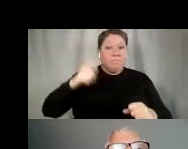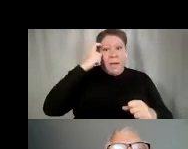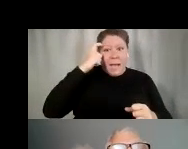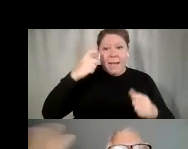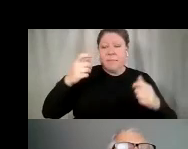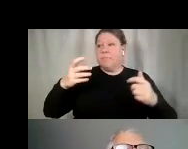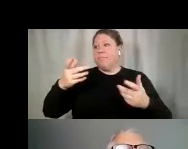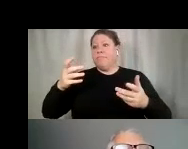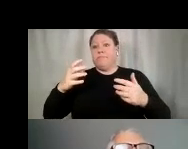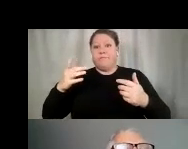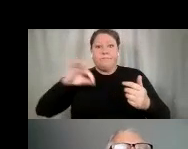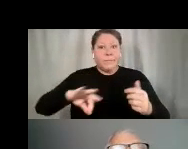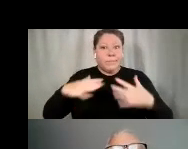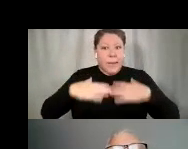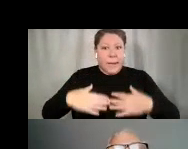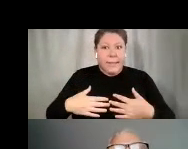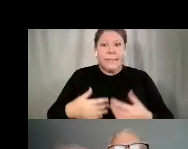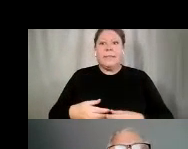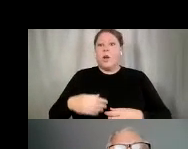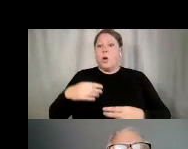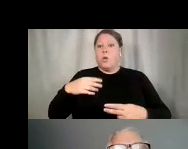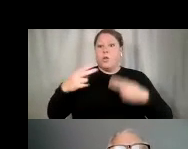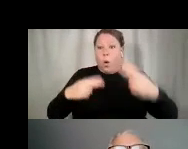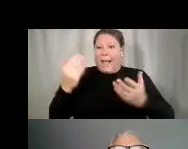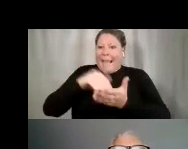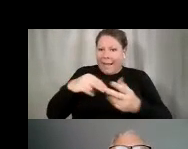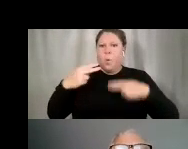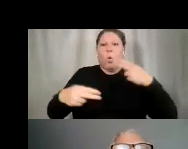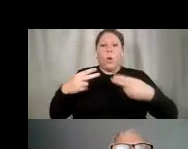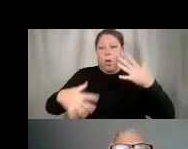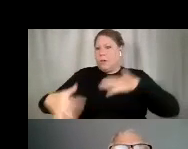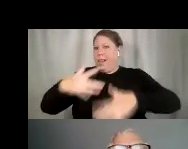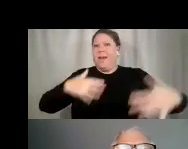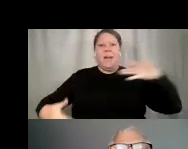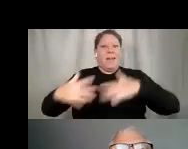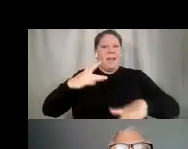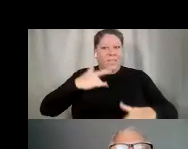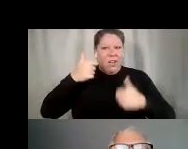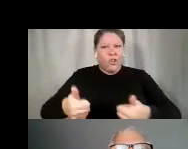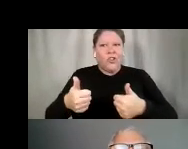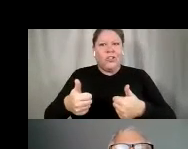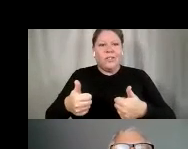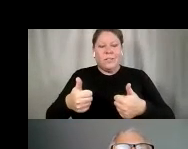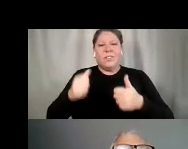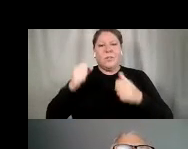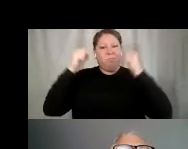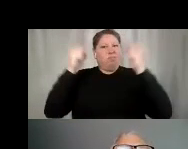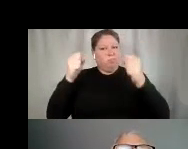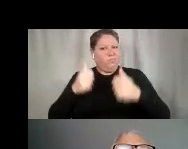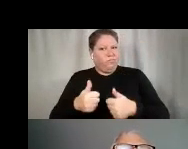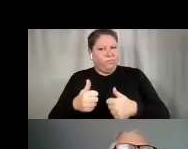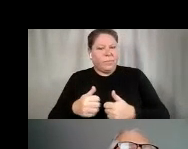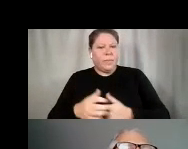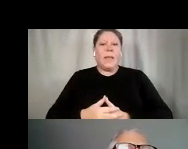releases hormones into our body that enable good feelings. And so exercise is a really positive way to go. In the